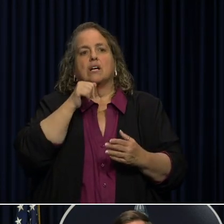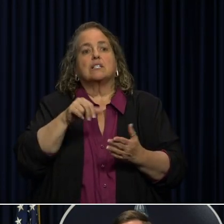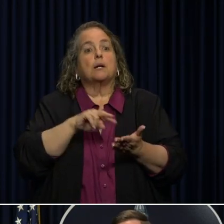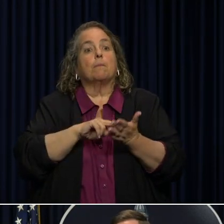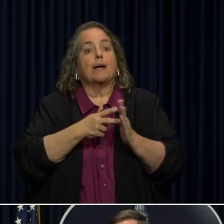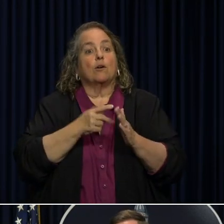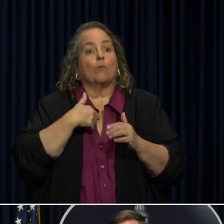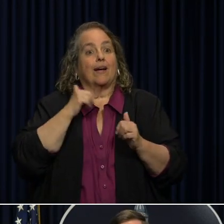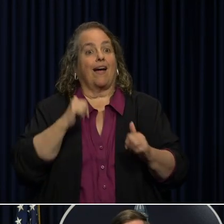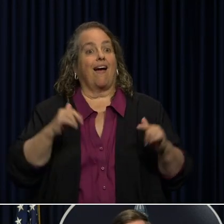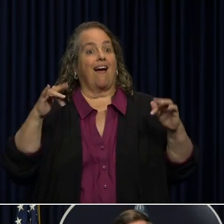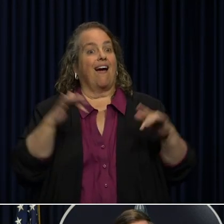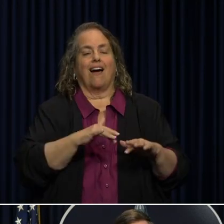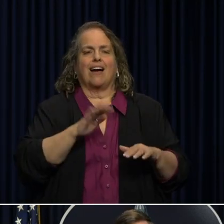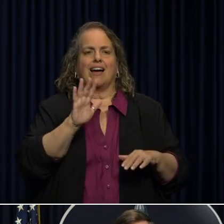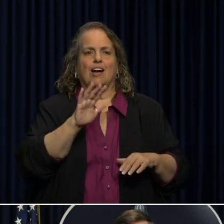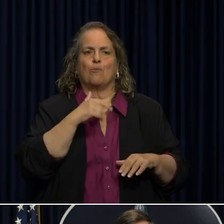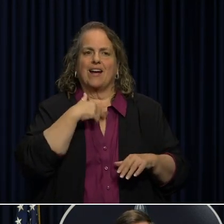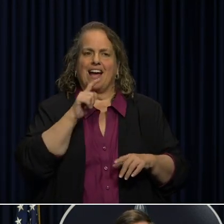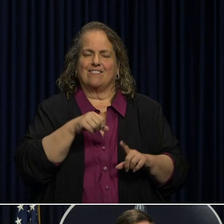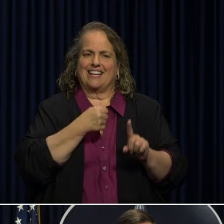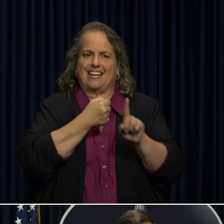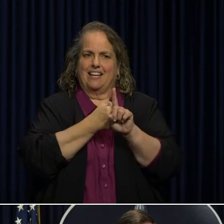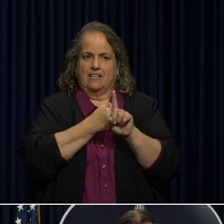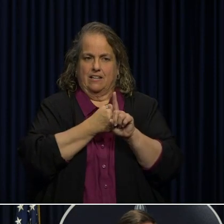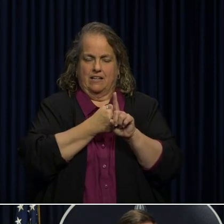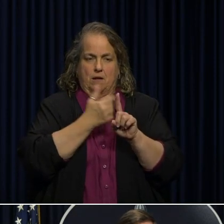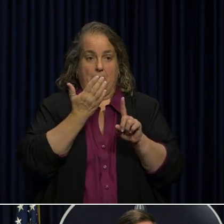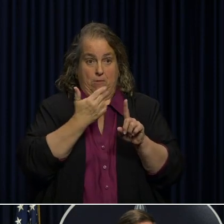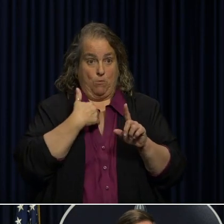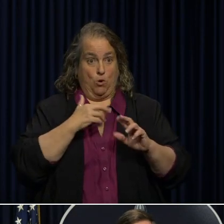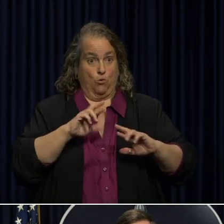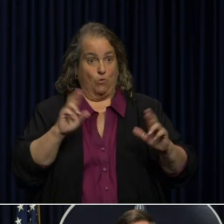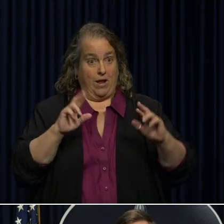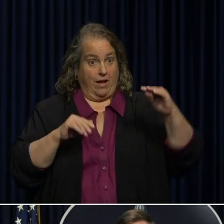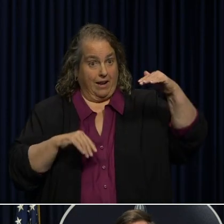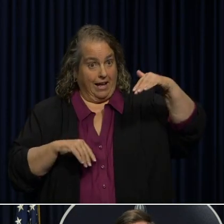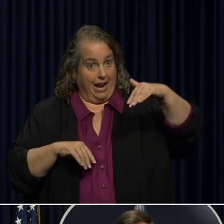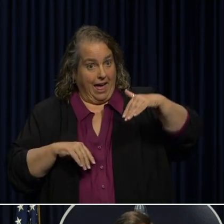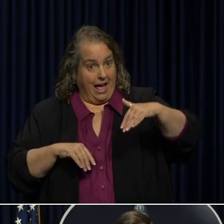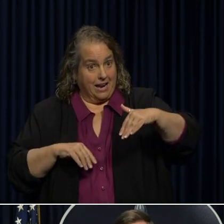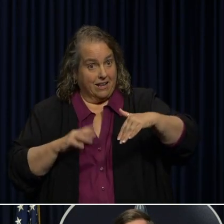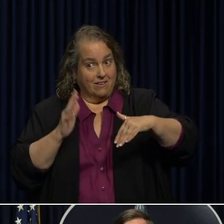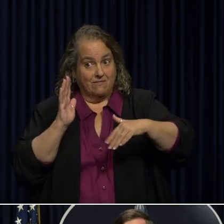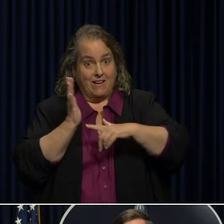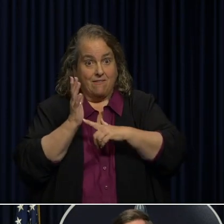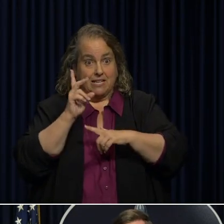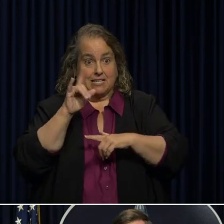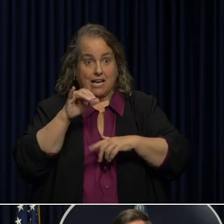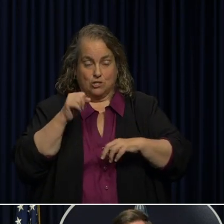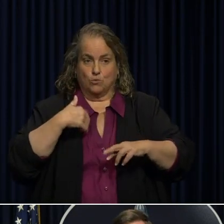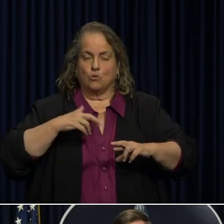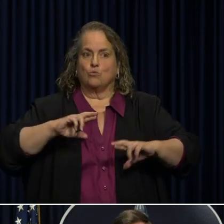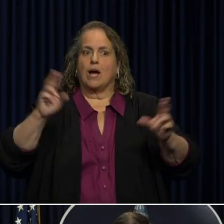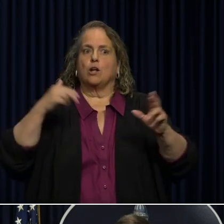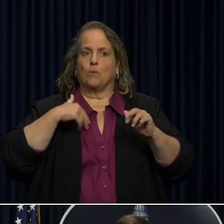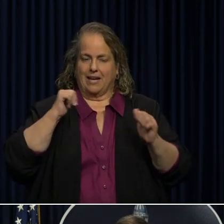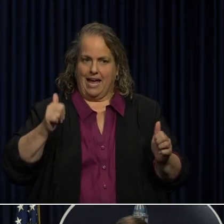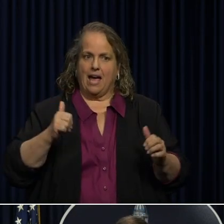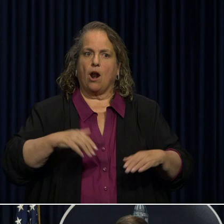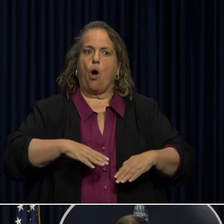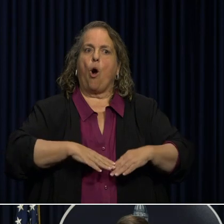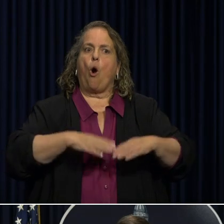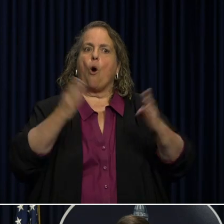knowing that we might only know 5 days in, that we're ready, and that when it is safe to do something, we can immediately